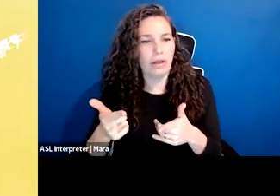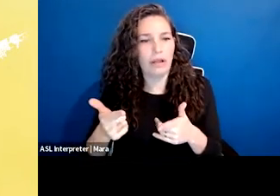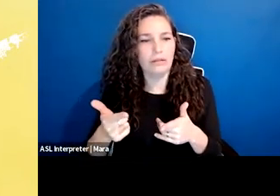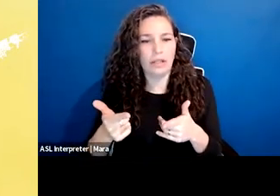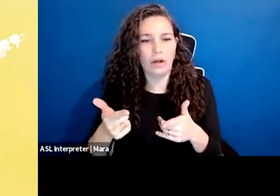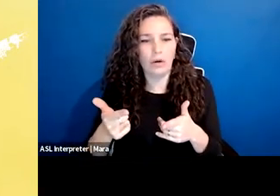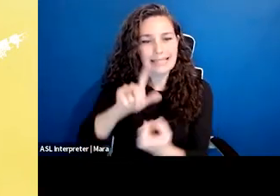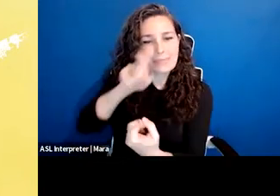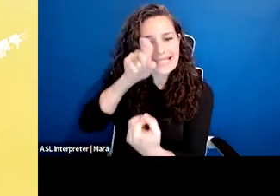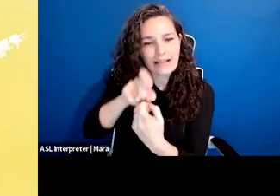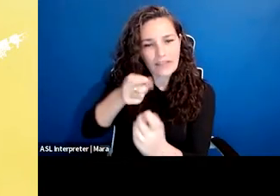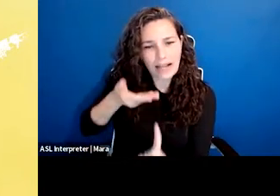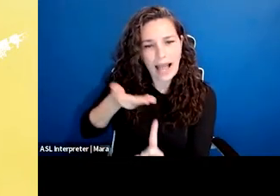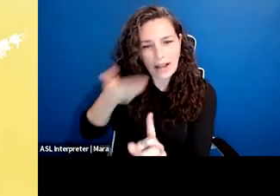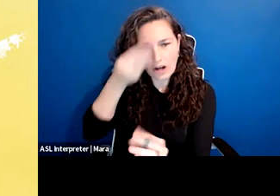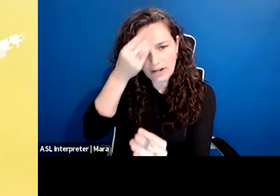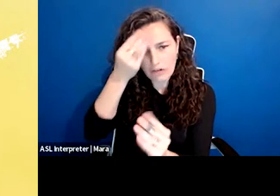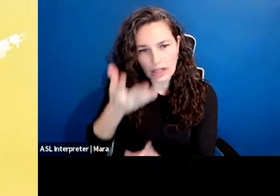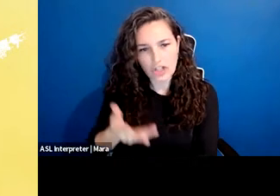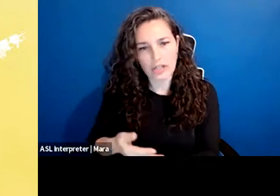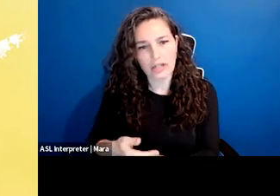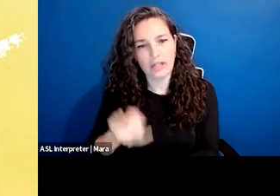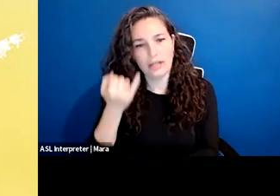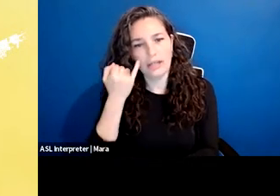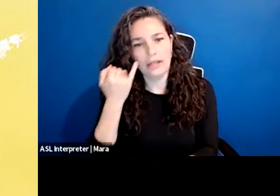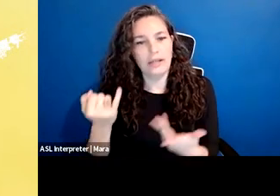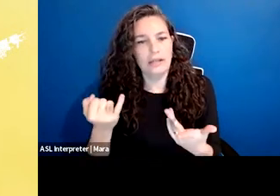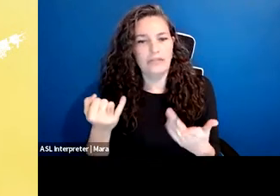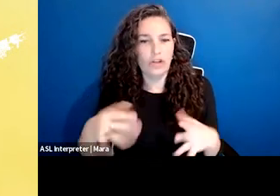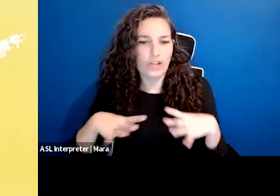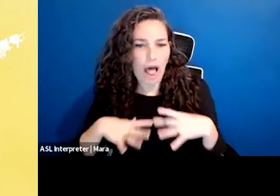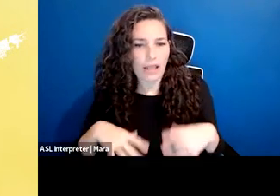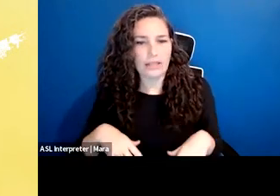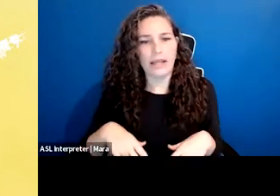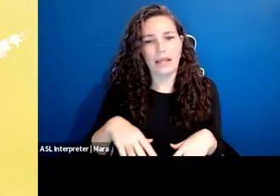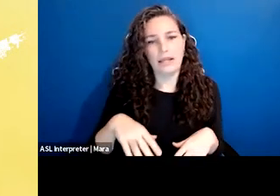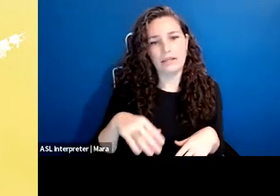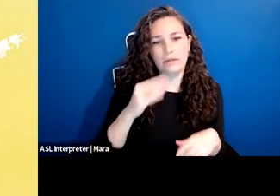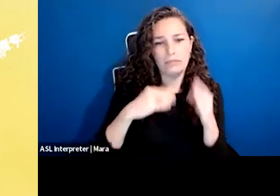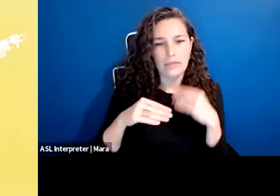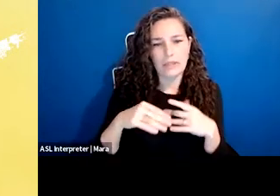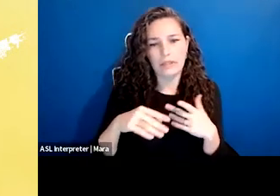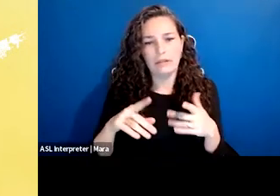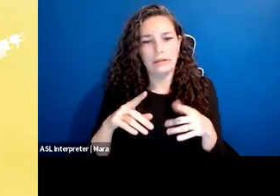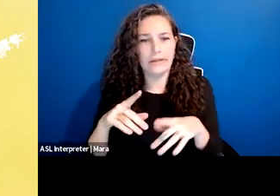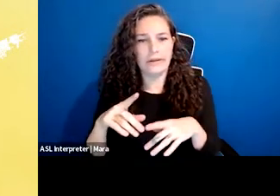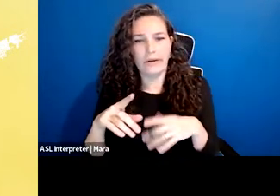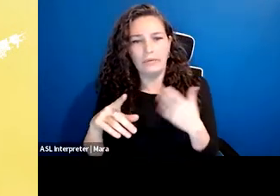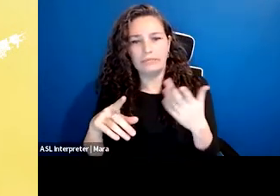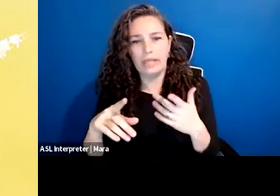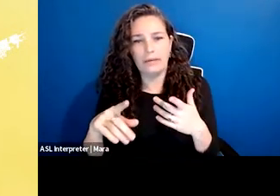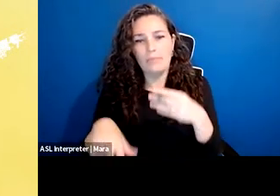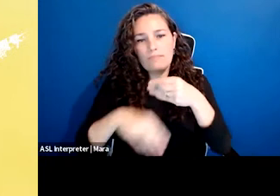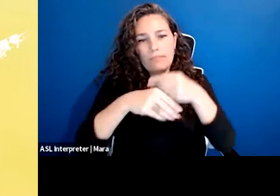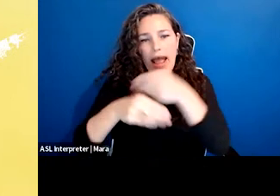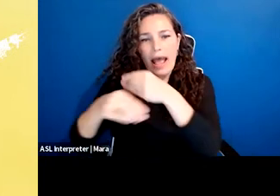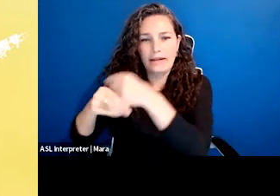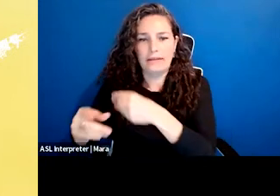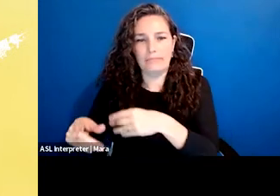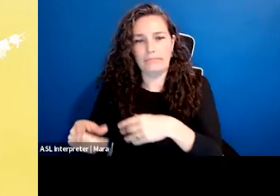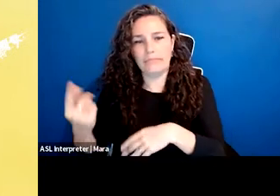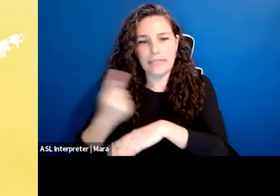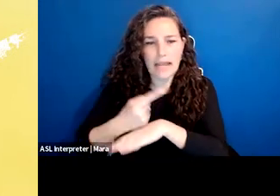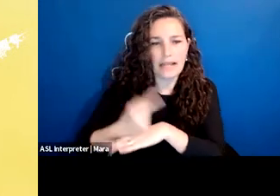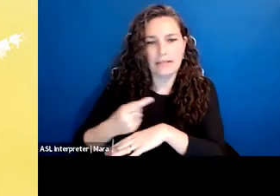hired. You'll find whether you're doing any premiums for things like working on 6th or 7th days in a work week or on a holiday. You'll find the